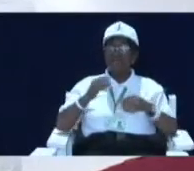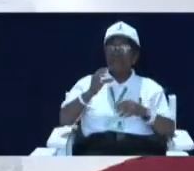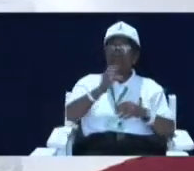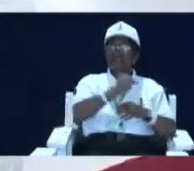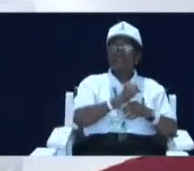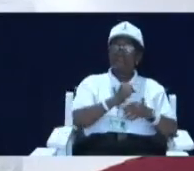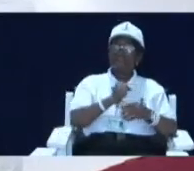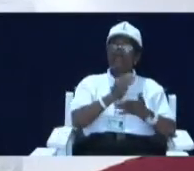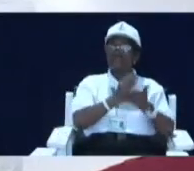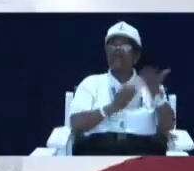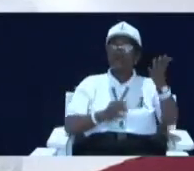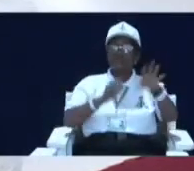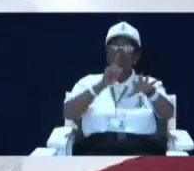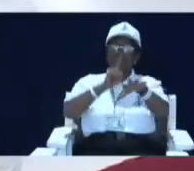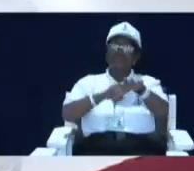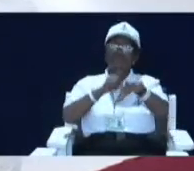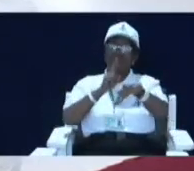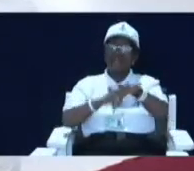some time.